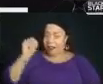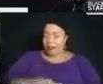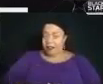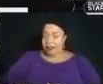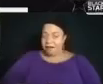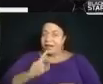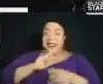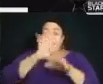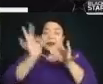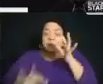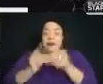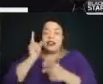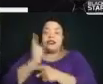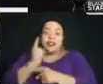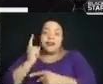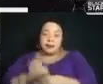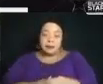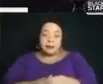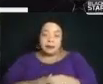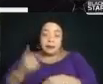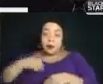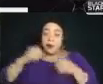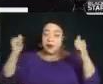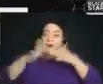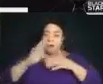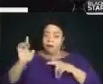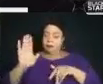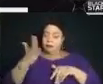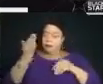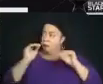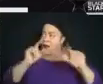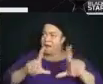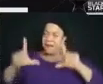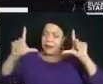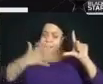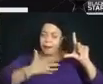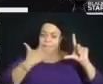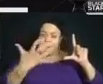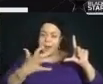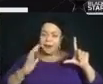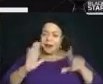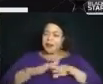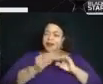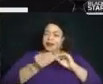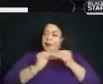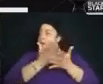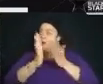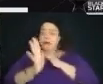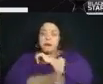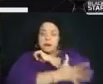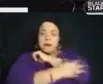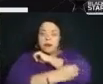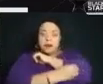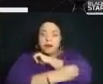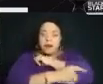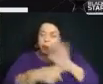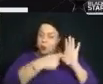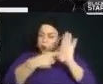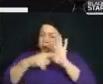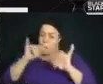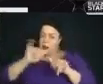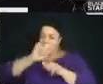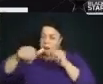voice on these numbers of poverty to show that behind them, inside them, are real